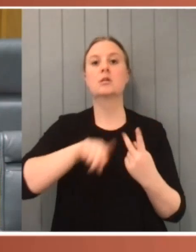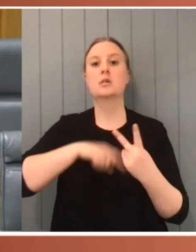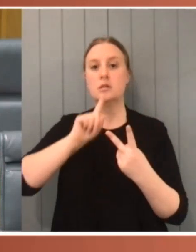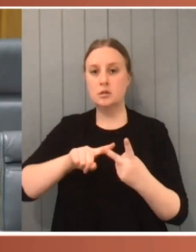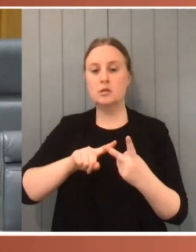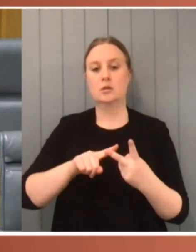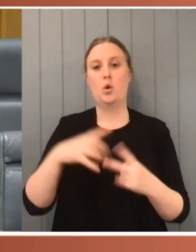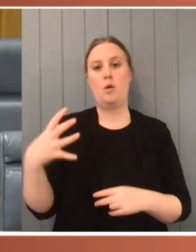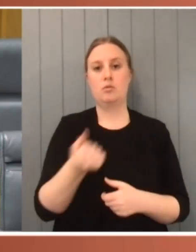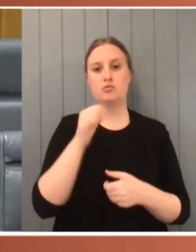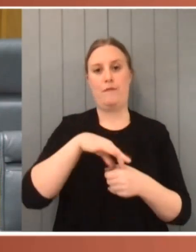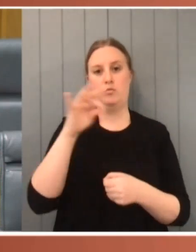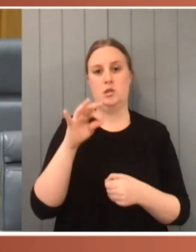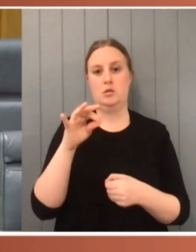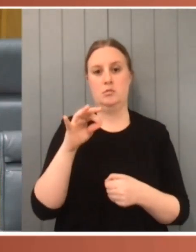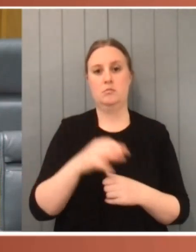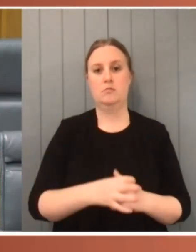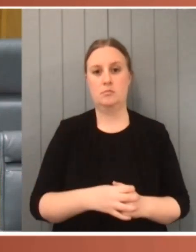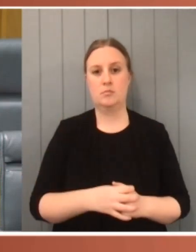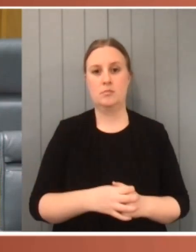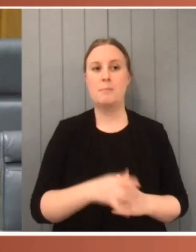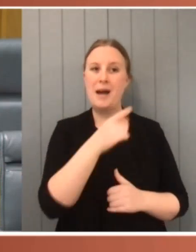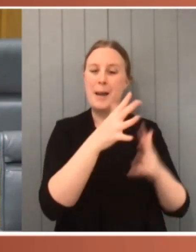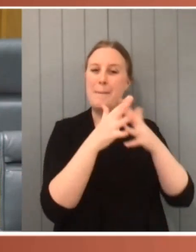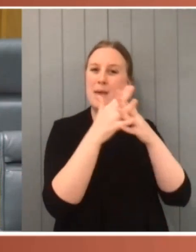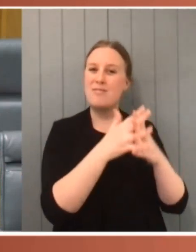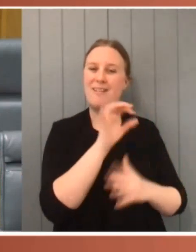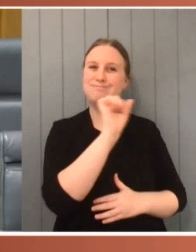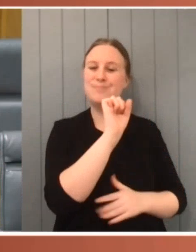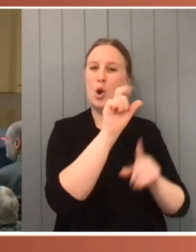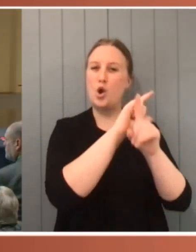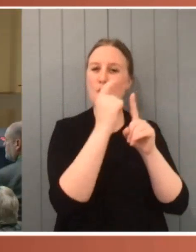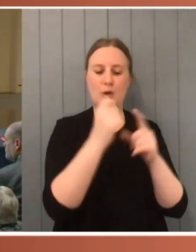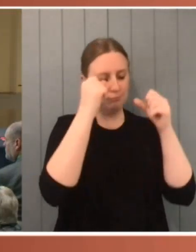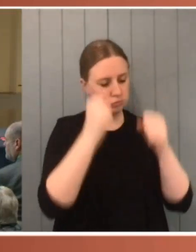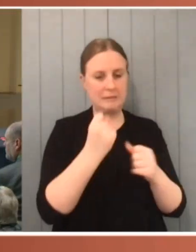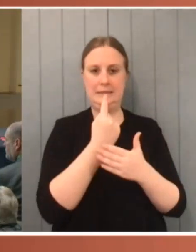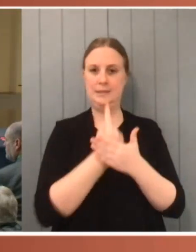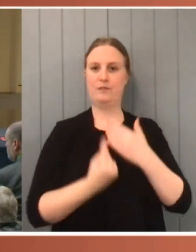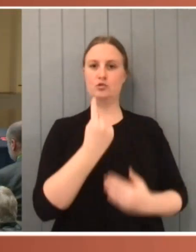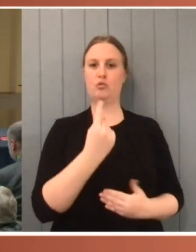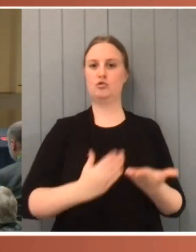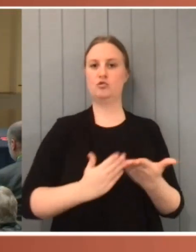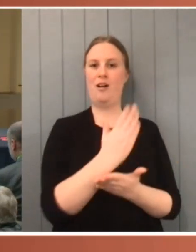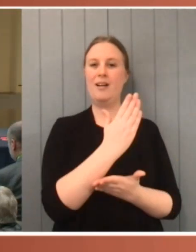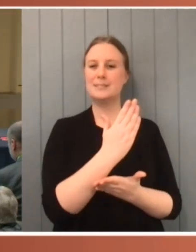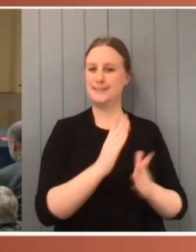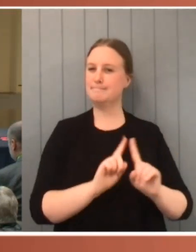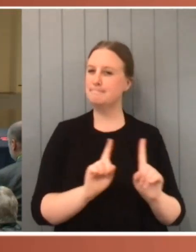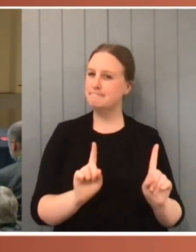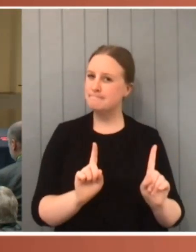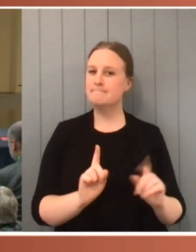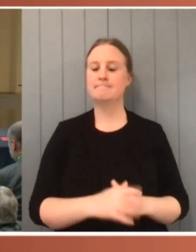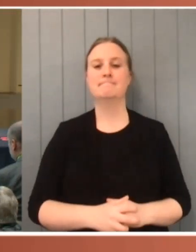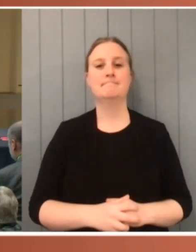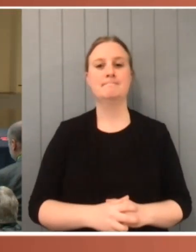individual rights culture, I think, compulsory voting. I'm sorry, we are out of time for